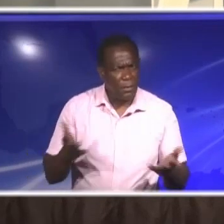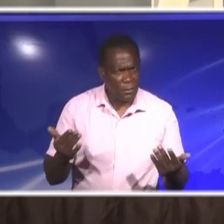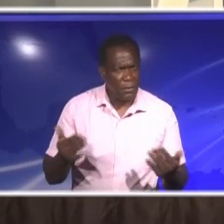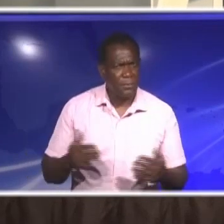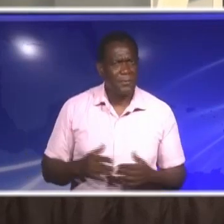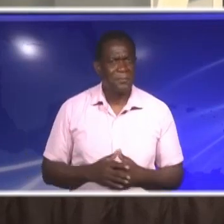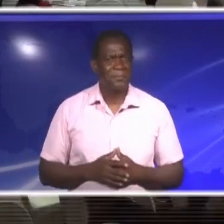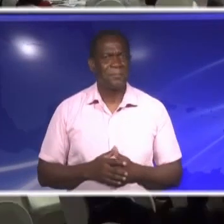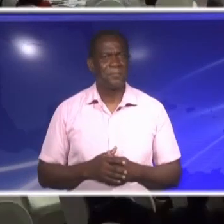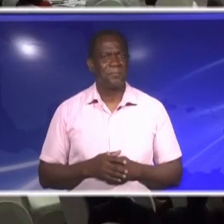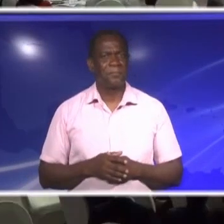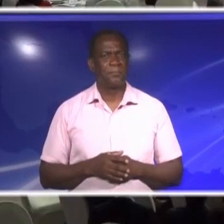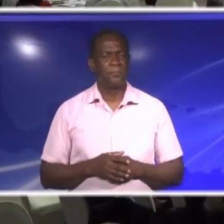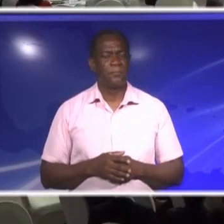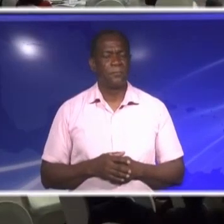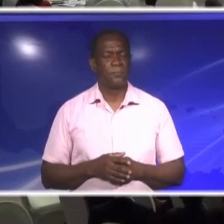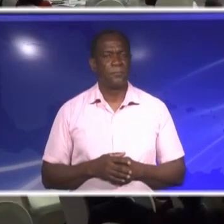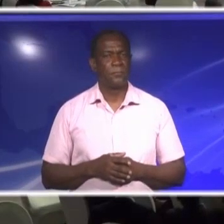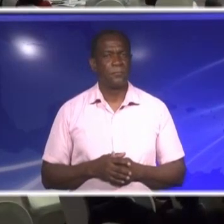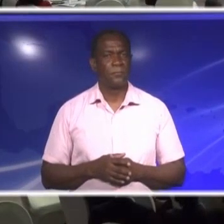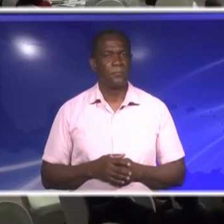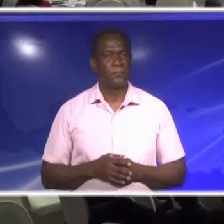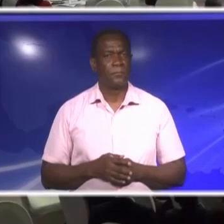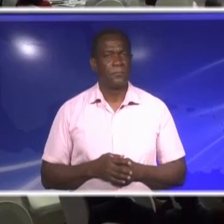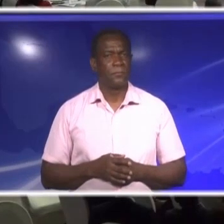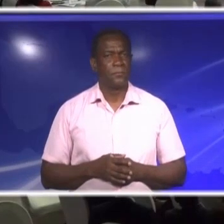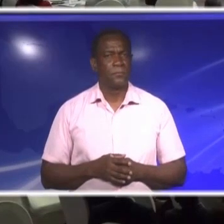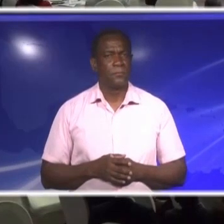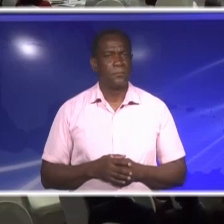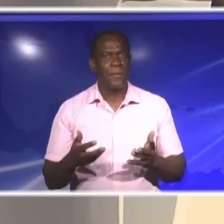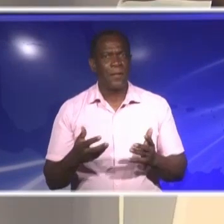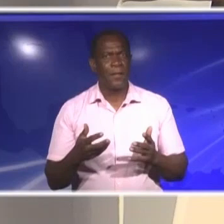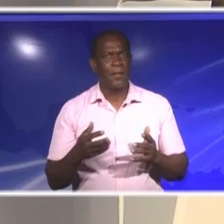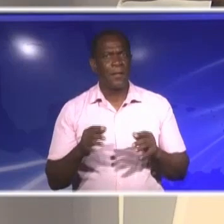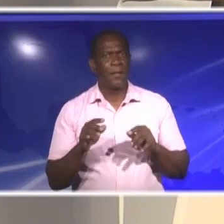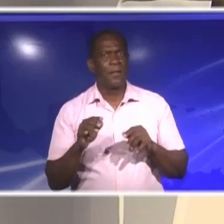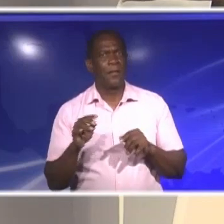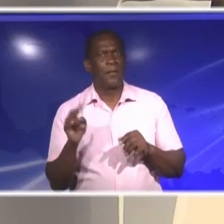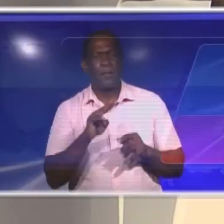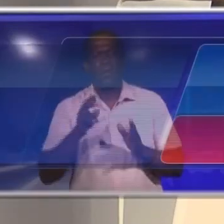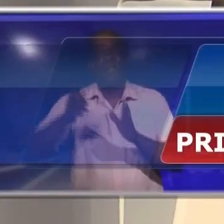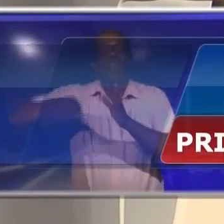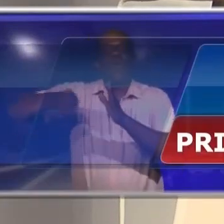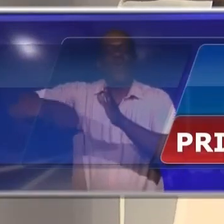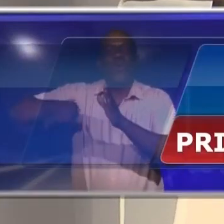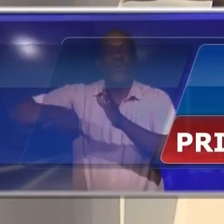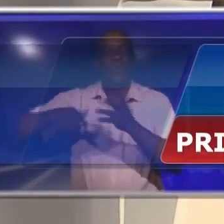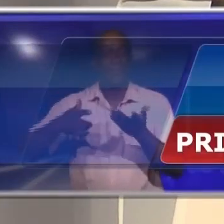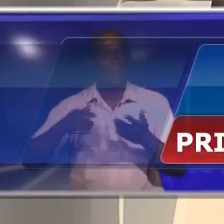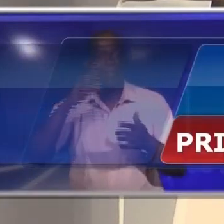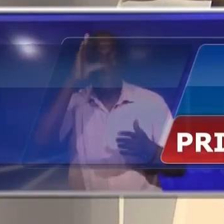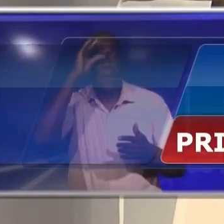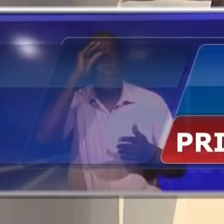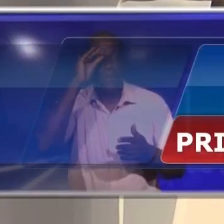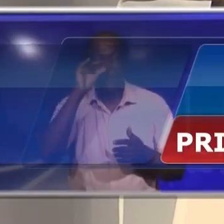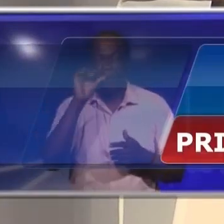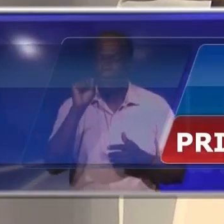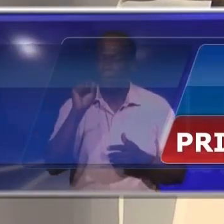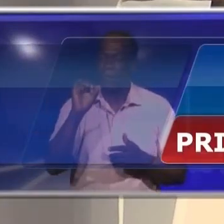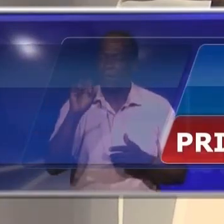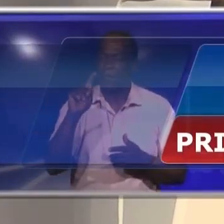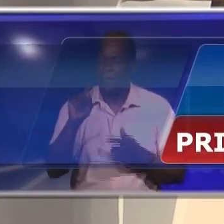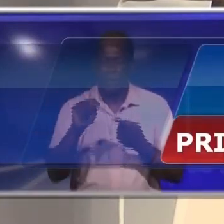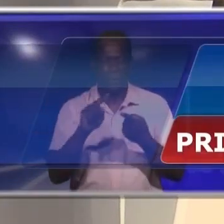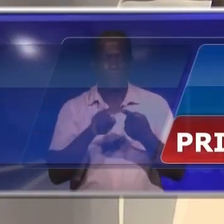of society which has chosen a life of crime. Those who are in the Boy Scouts, the Cadet Corps, play steel band,